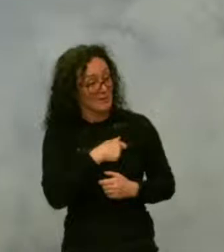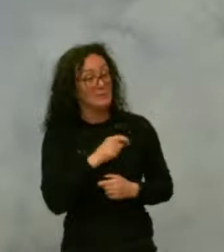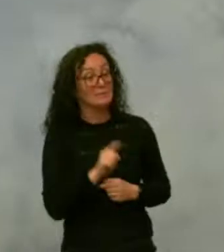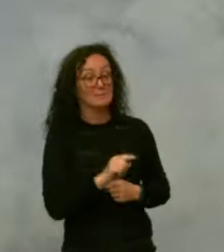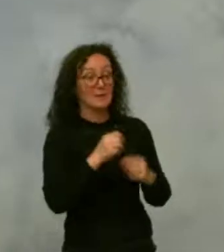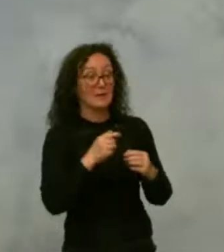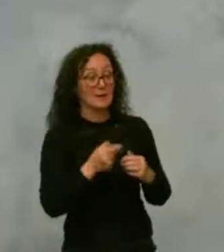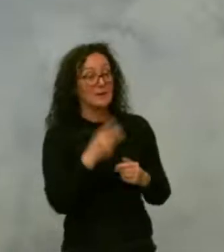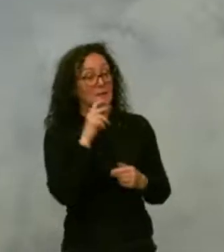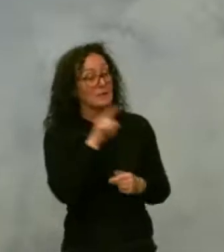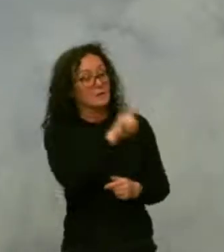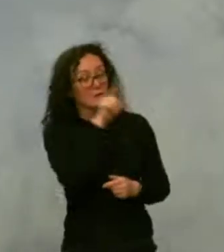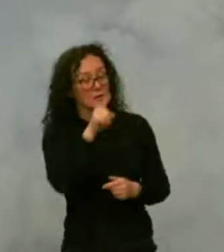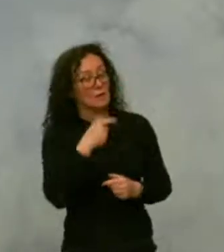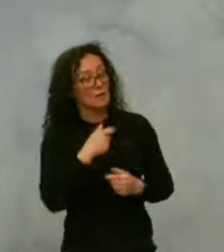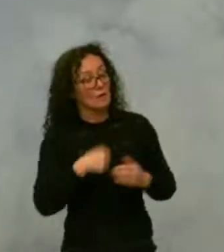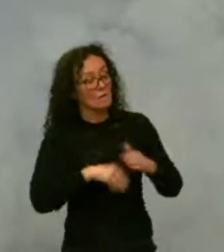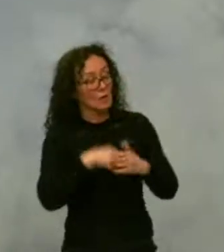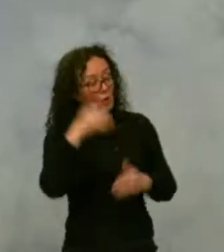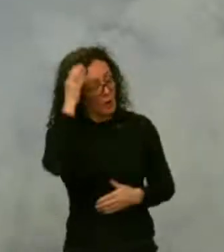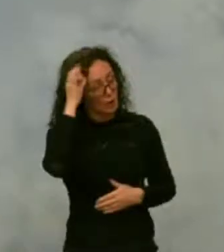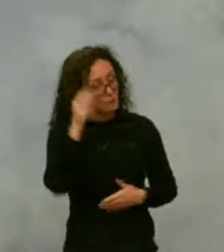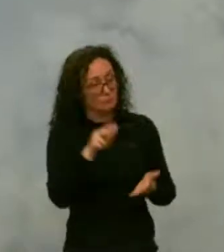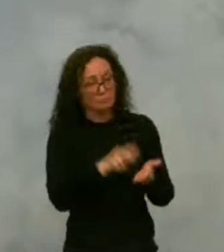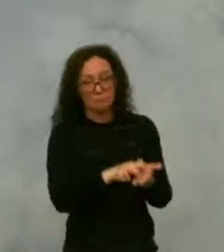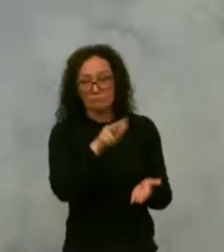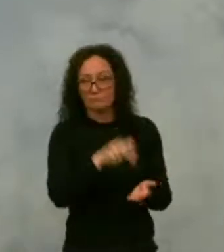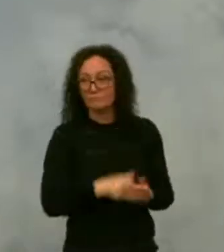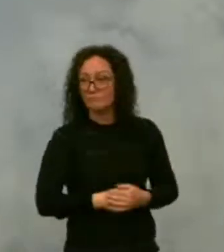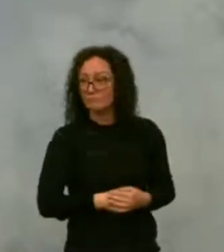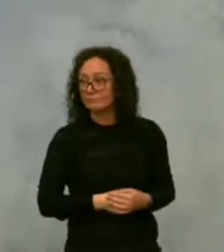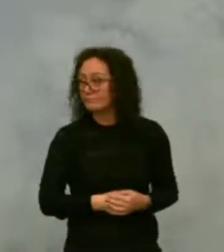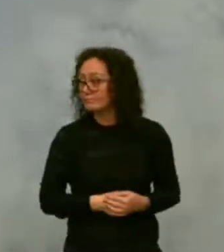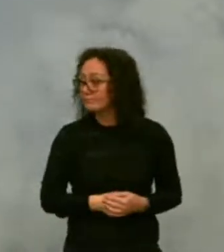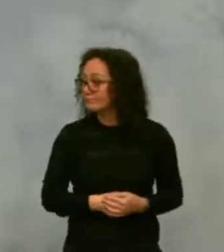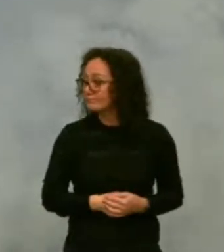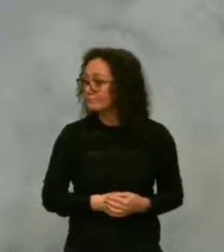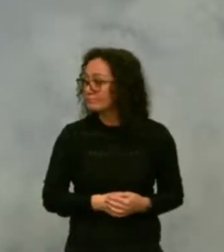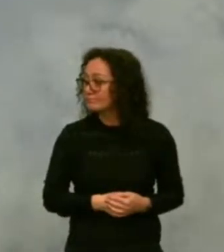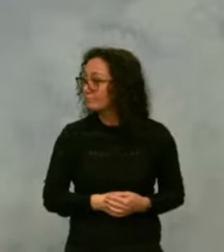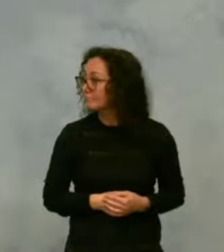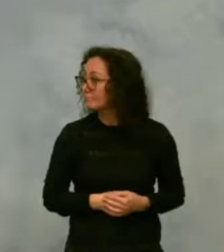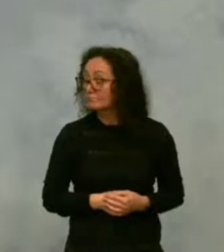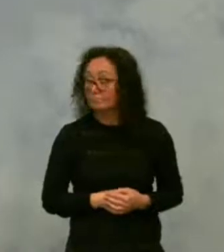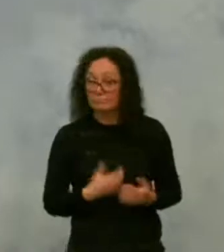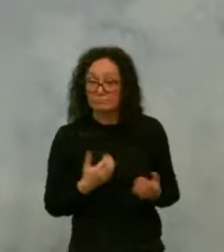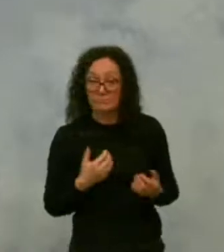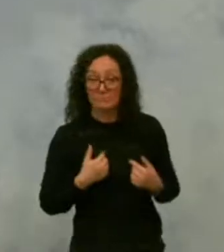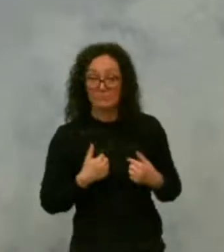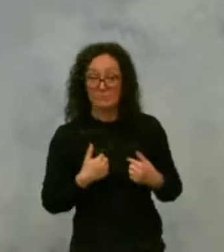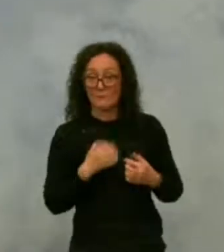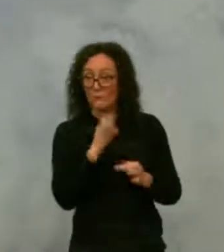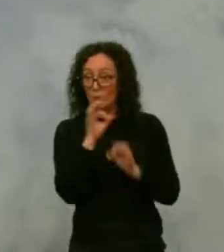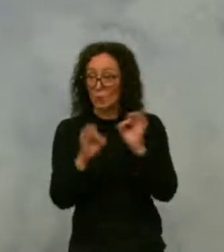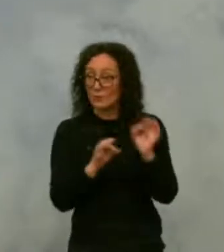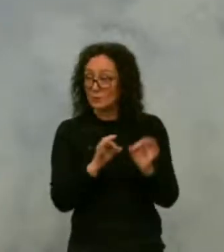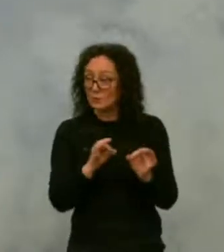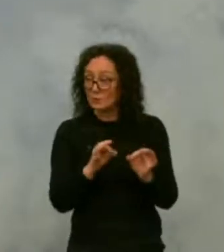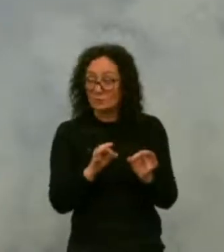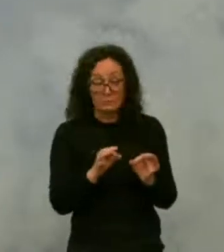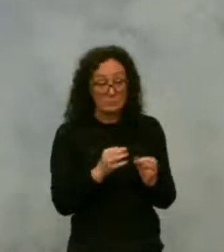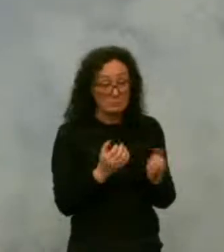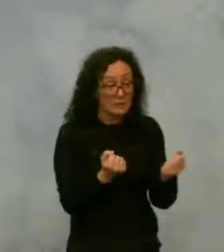formal approval. Thanks, Chair. Thanks, Jackie. I have no questions here.